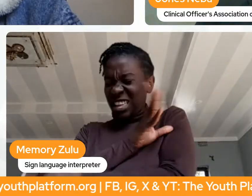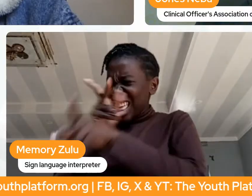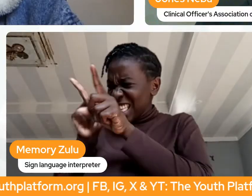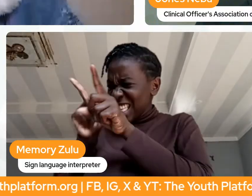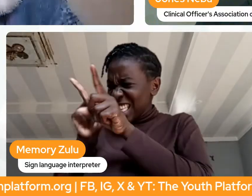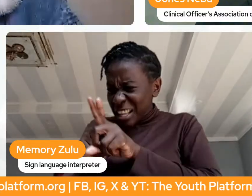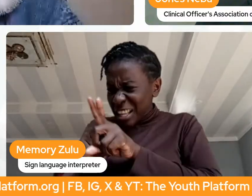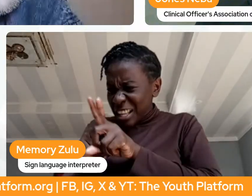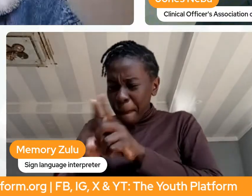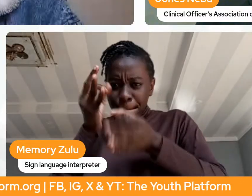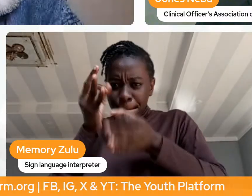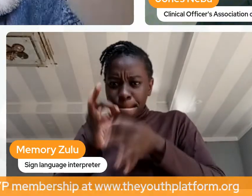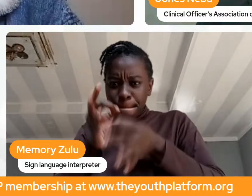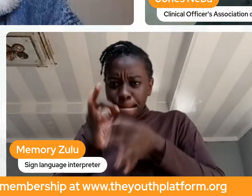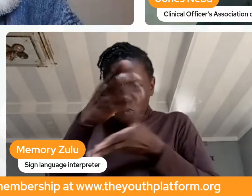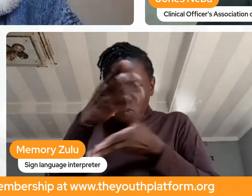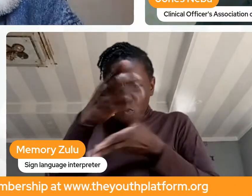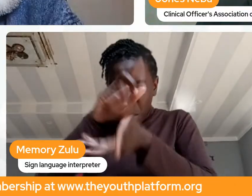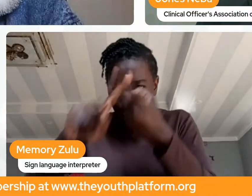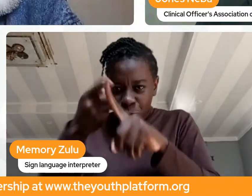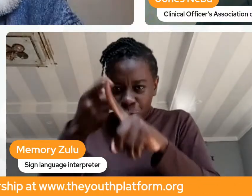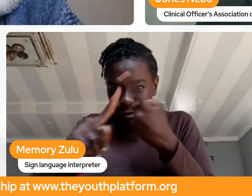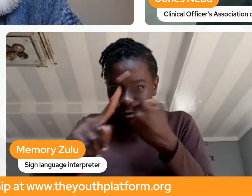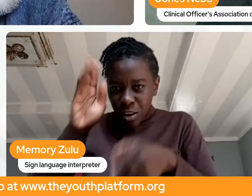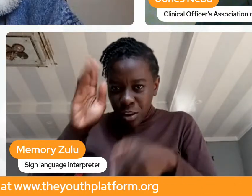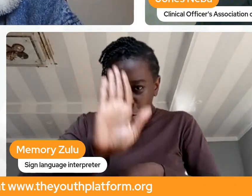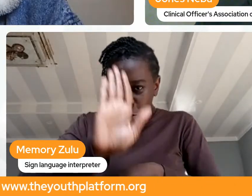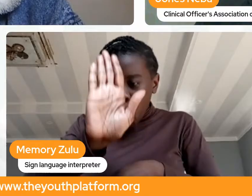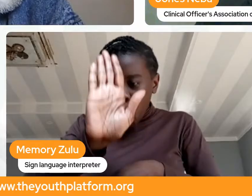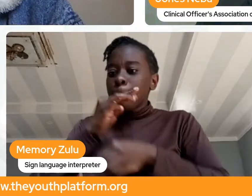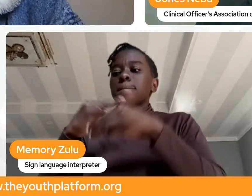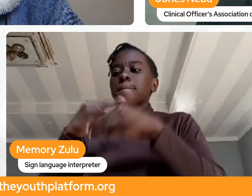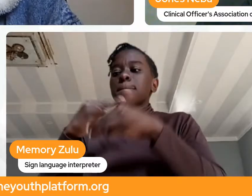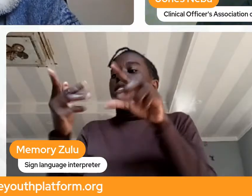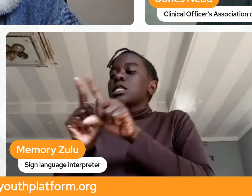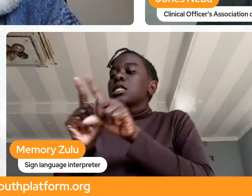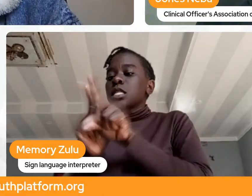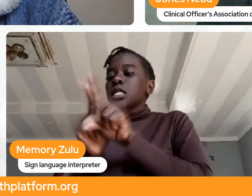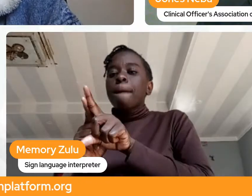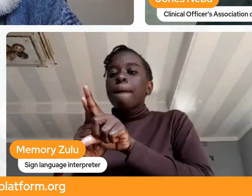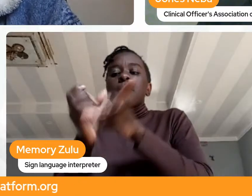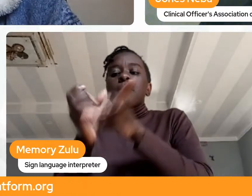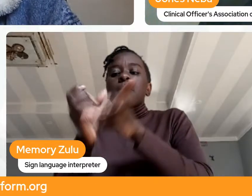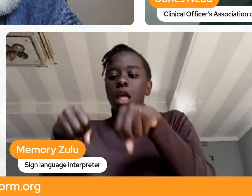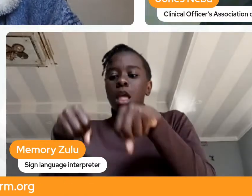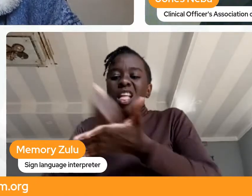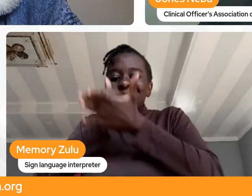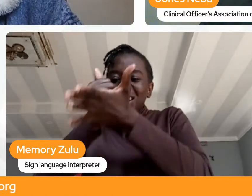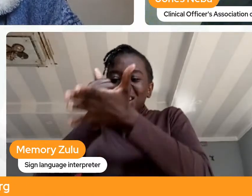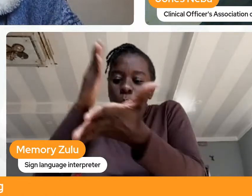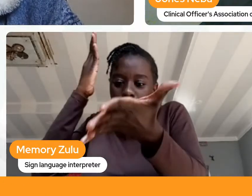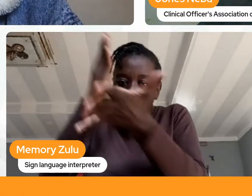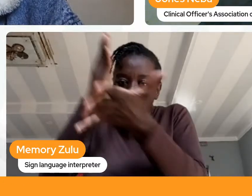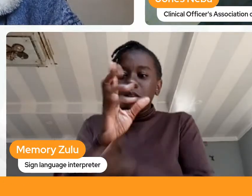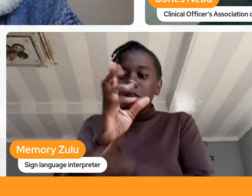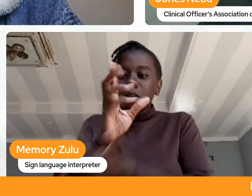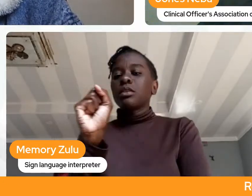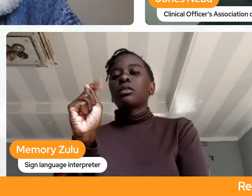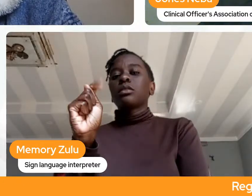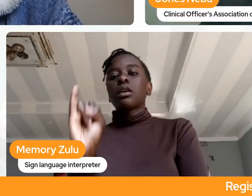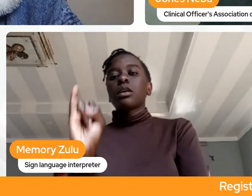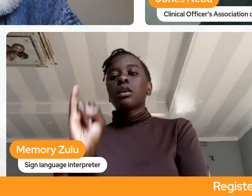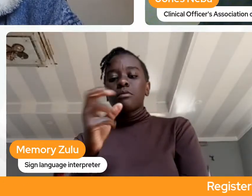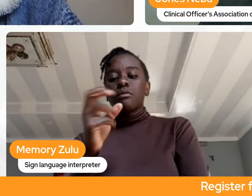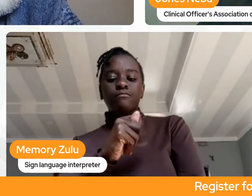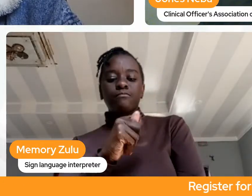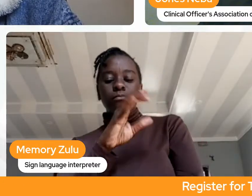transmitted disease to others, because you are going to get treated. And at the end of the day, you're going to know to say, once I'm treated,